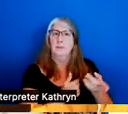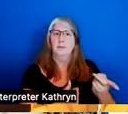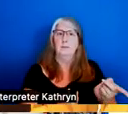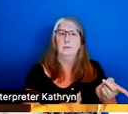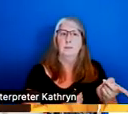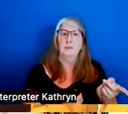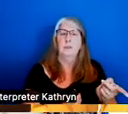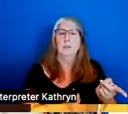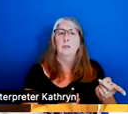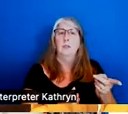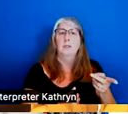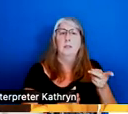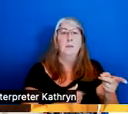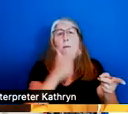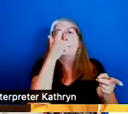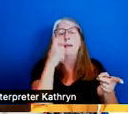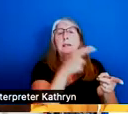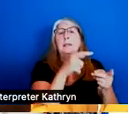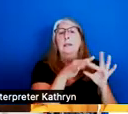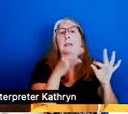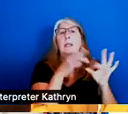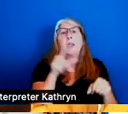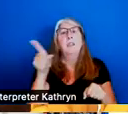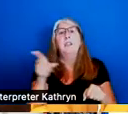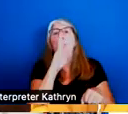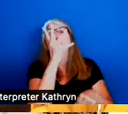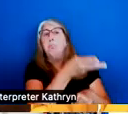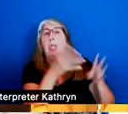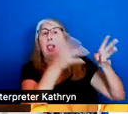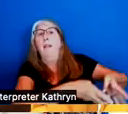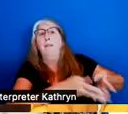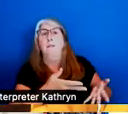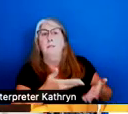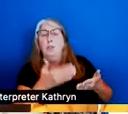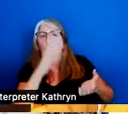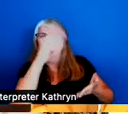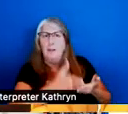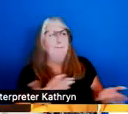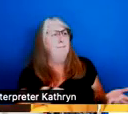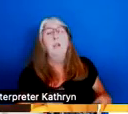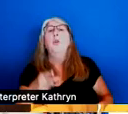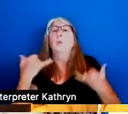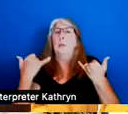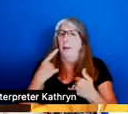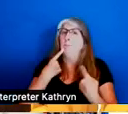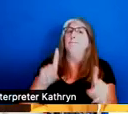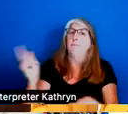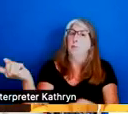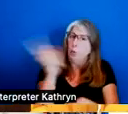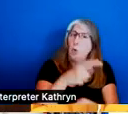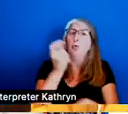really described her as abandoning their child. So we had this chance to go to the judge and just explain exactly what happened.